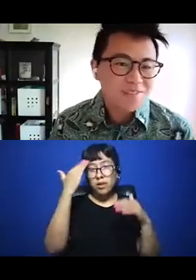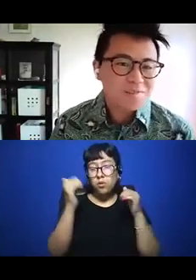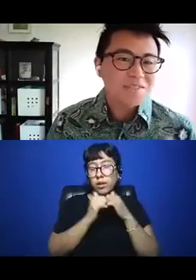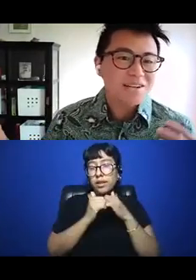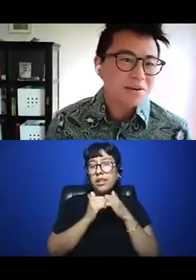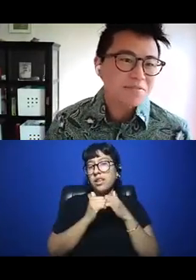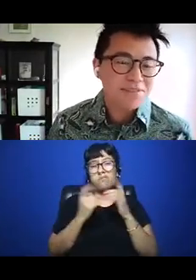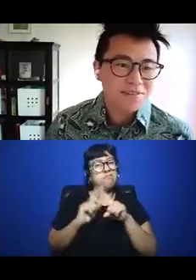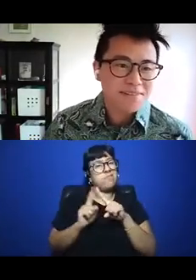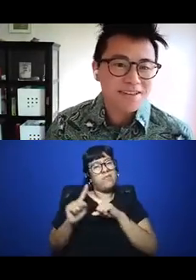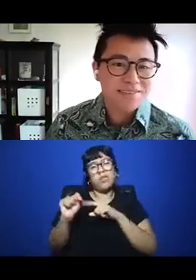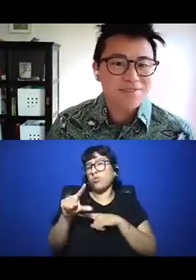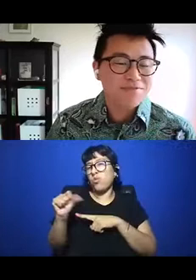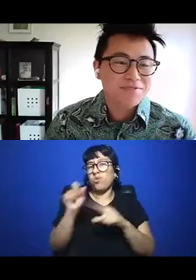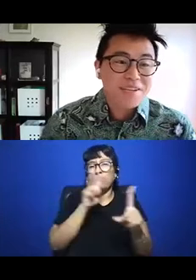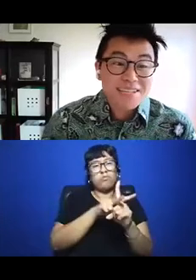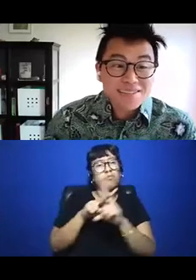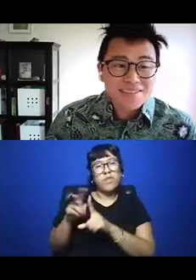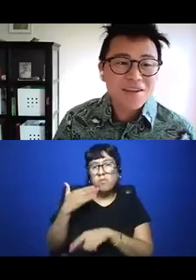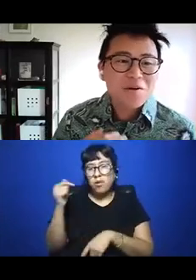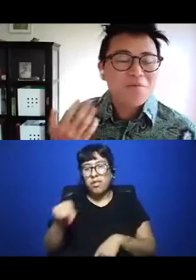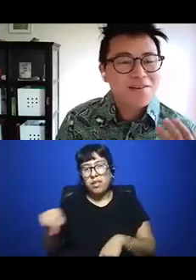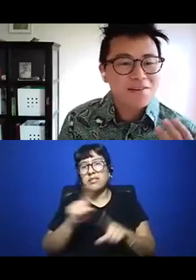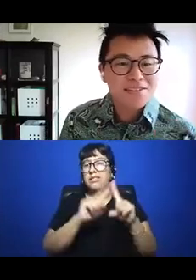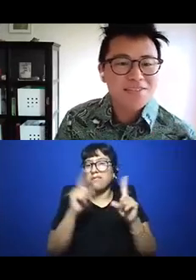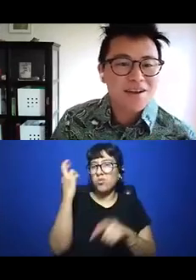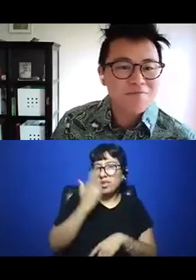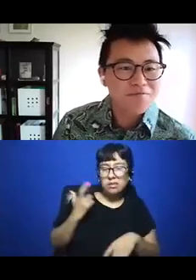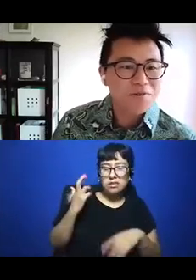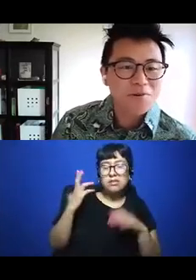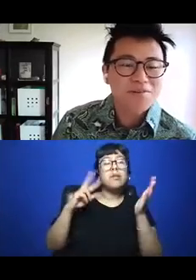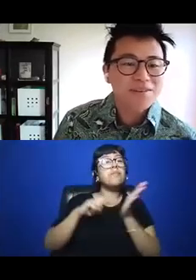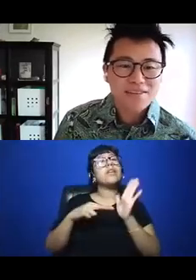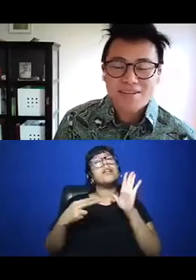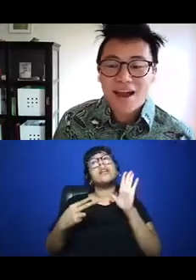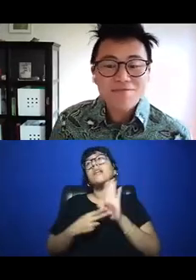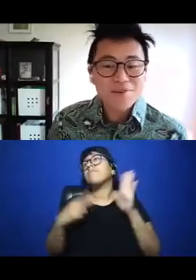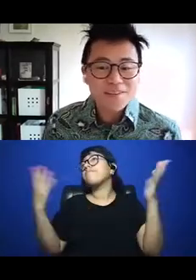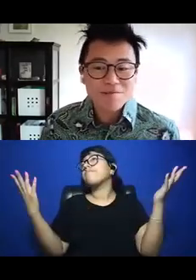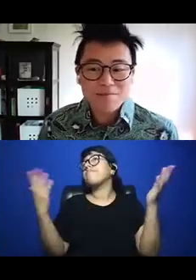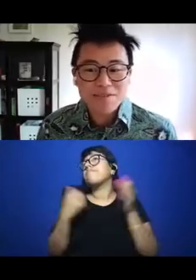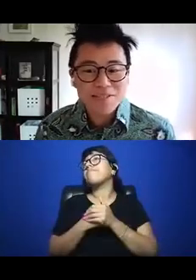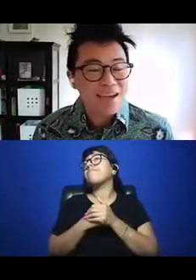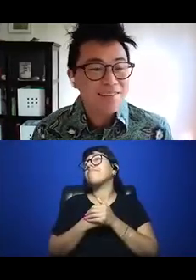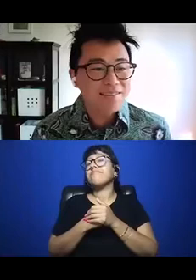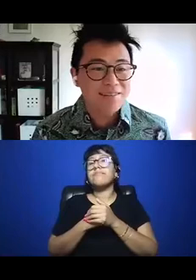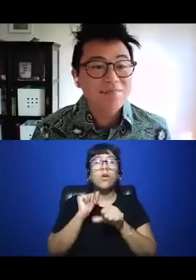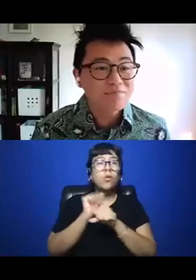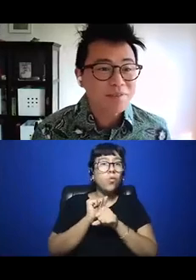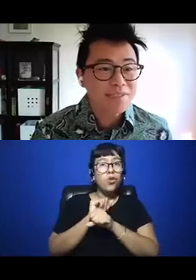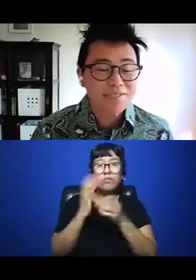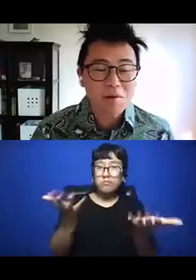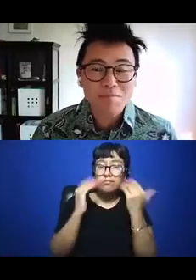there are different tools that are better for certain things for different reasons, whether it's for the kind of work that you want to be doing together,